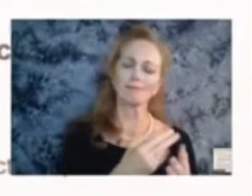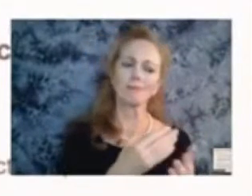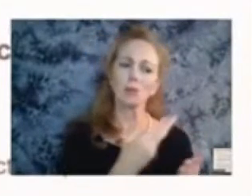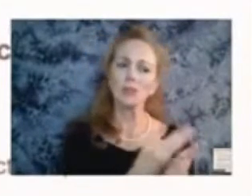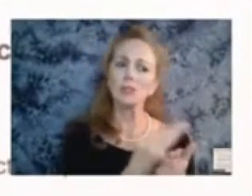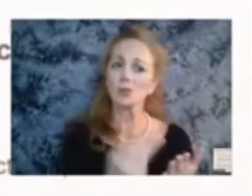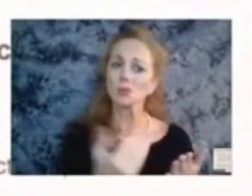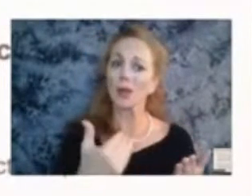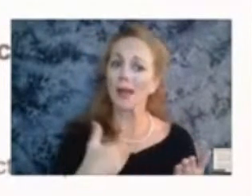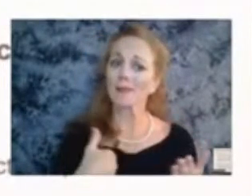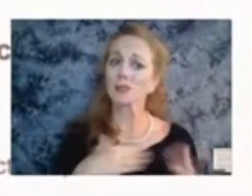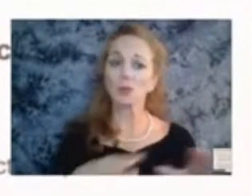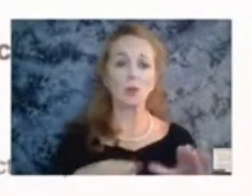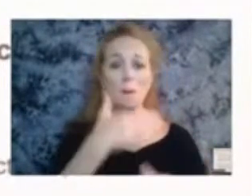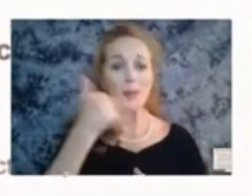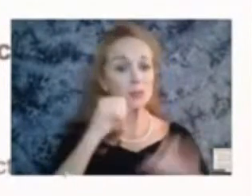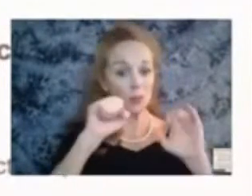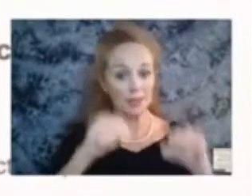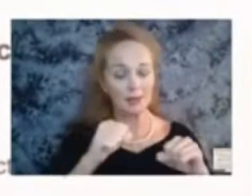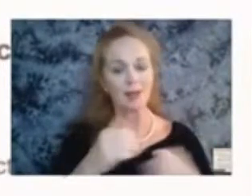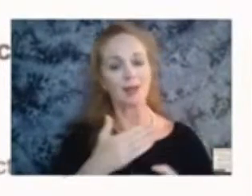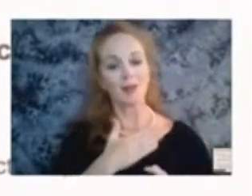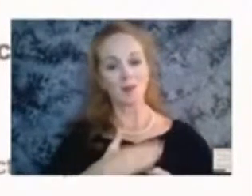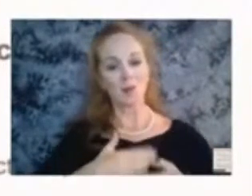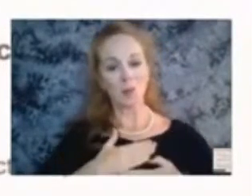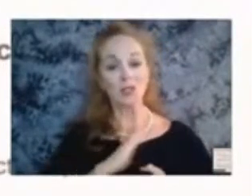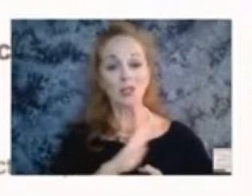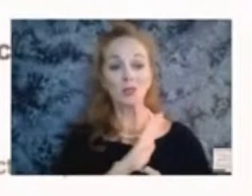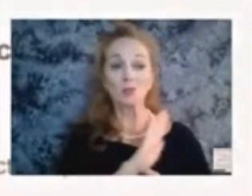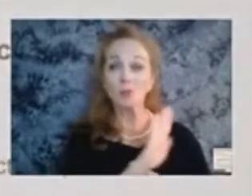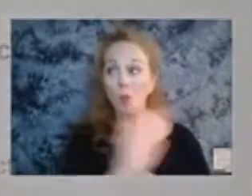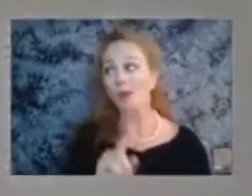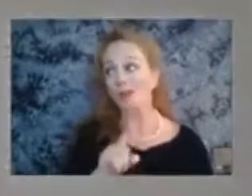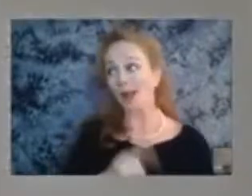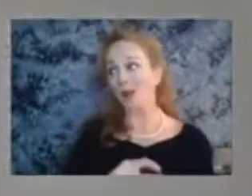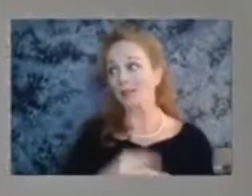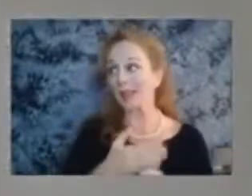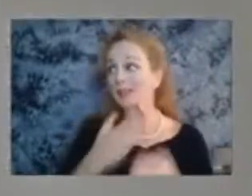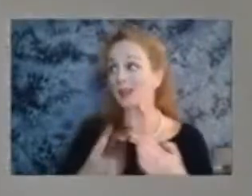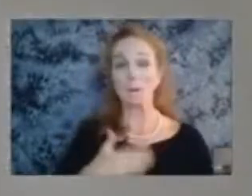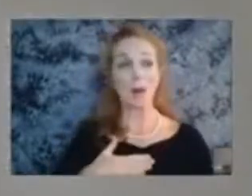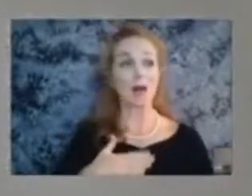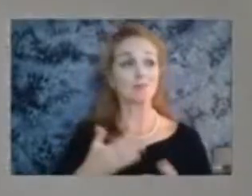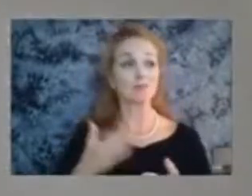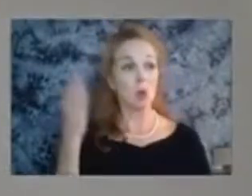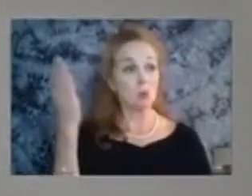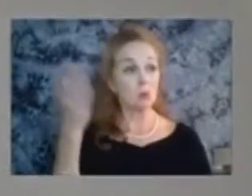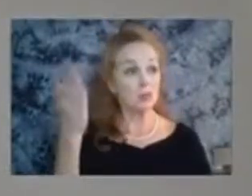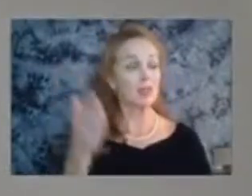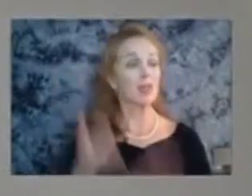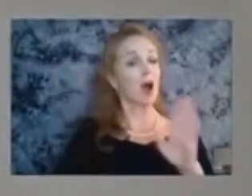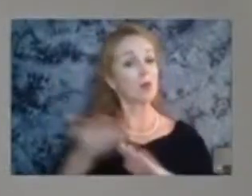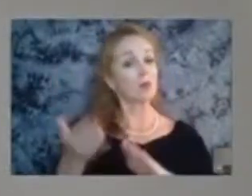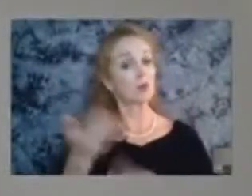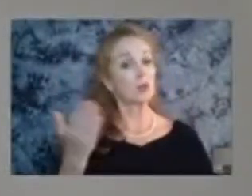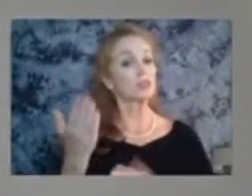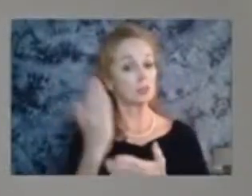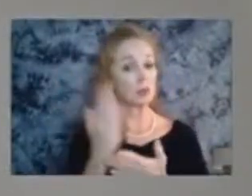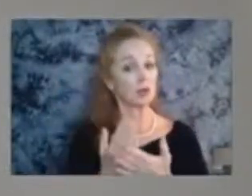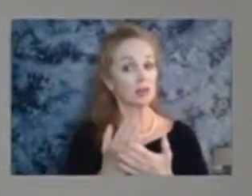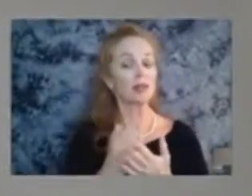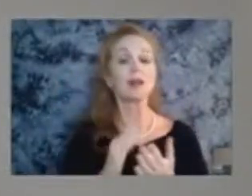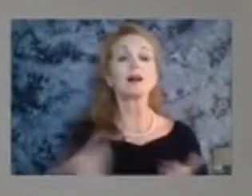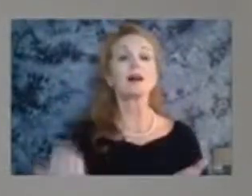I appreciate your time. That is the end of my presentation. And for the operations section, again, I want to introduce Paul